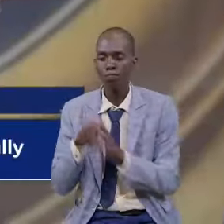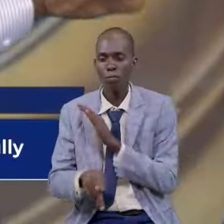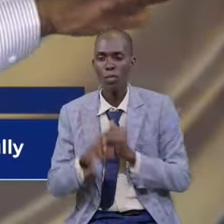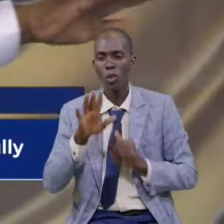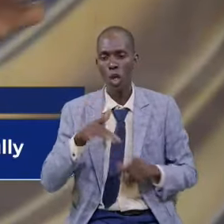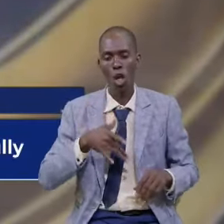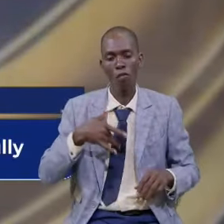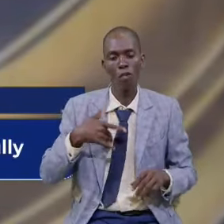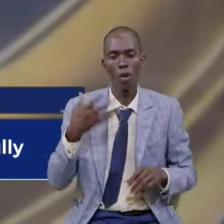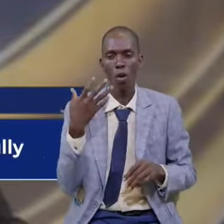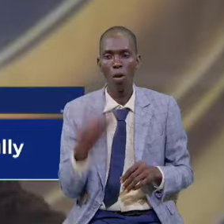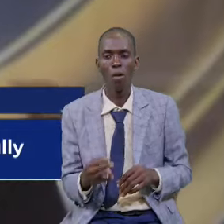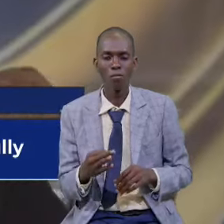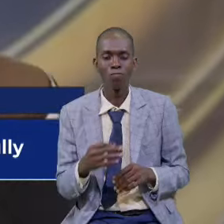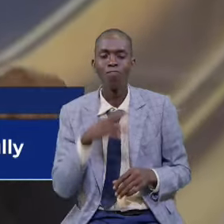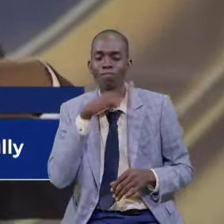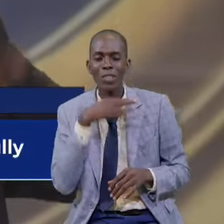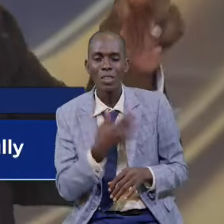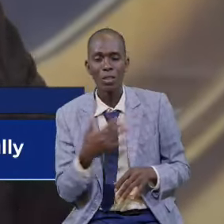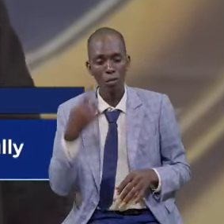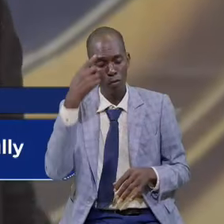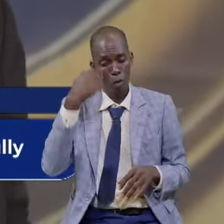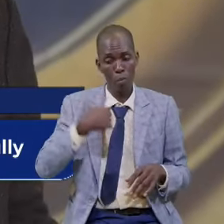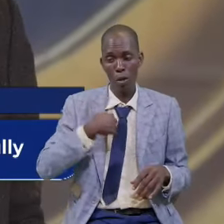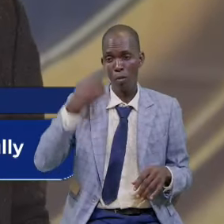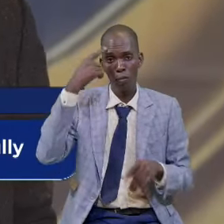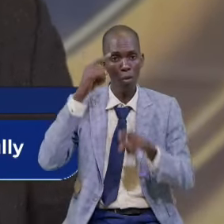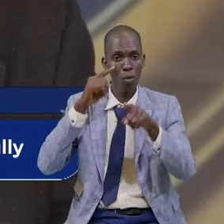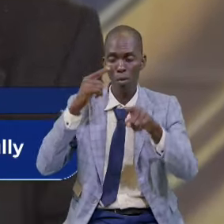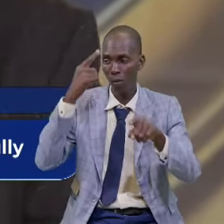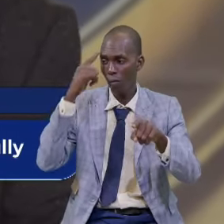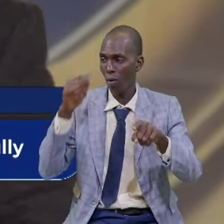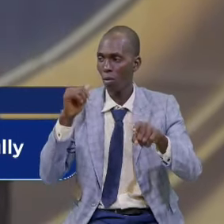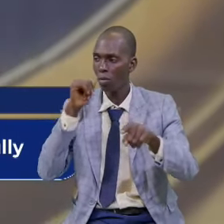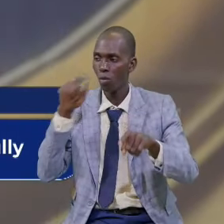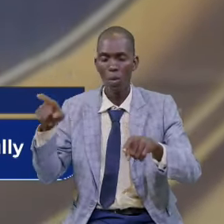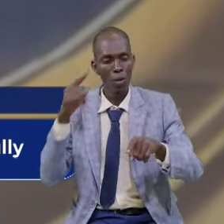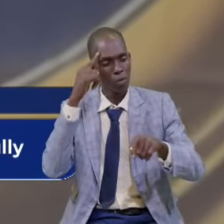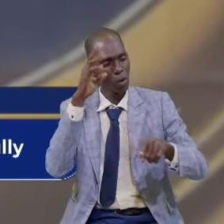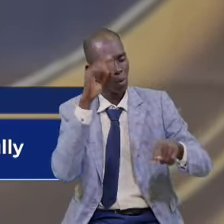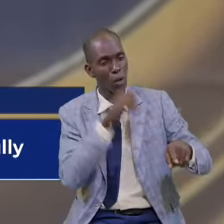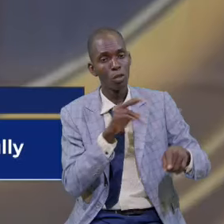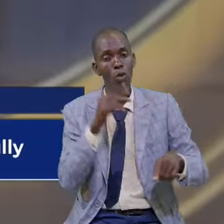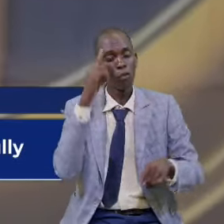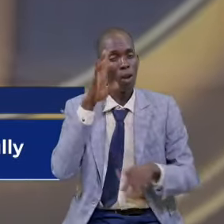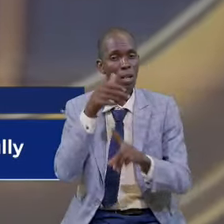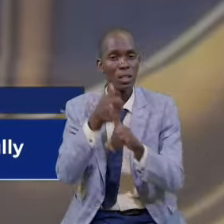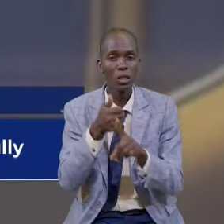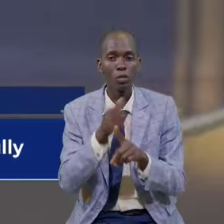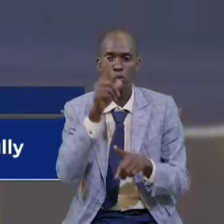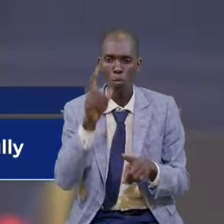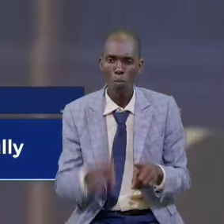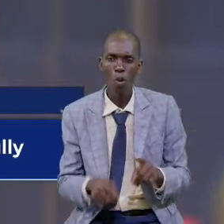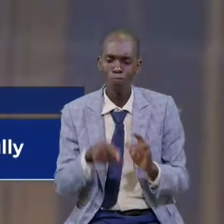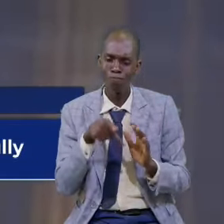church, for the mosque, for anybody. You're doing it for yourself truthfully. Must. I